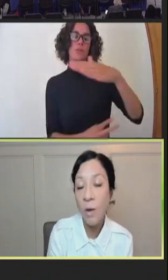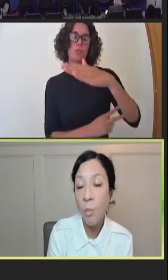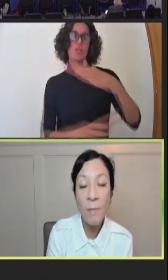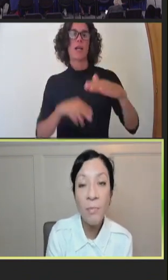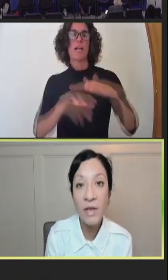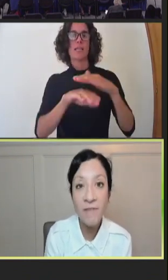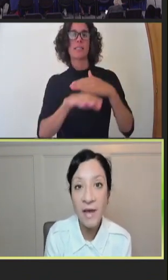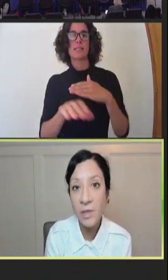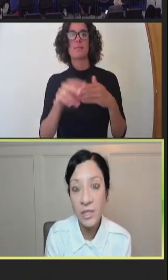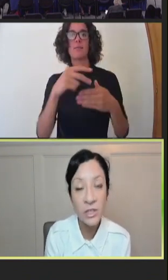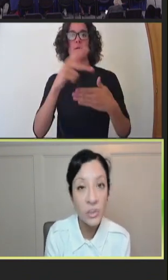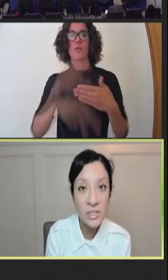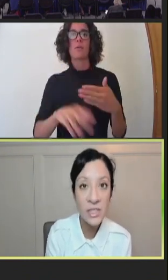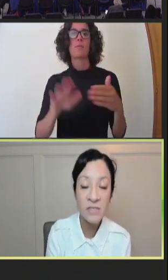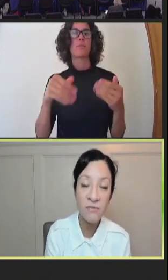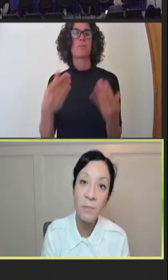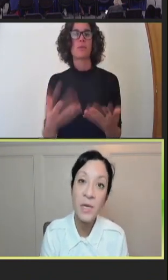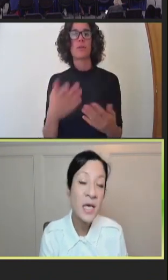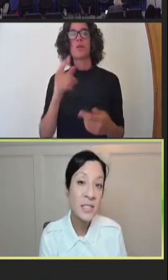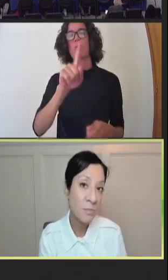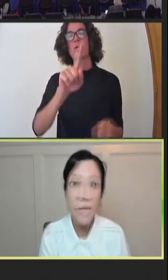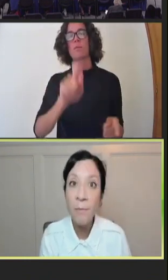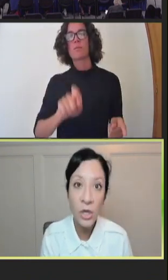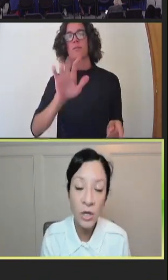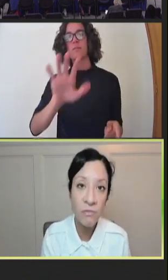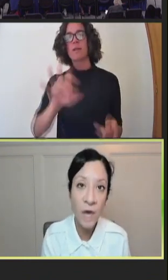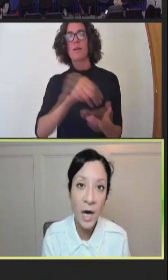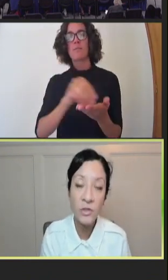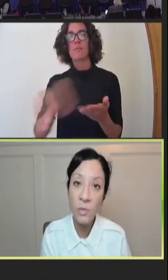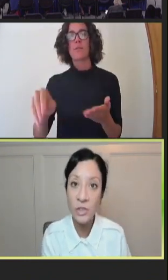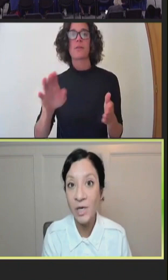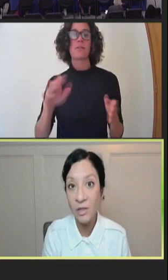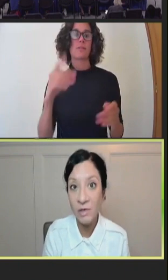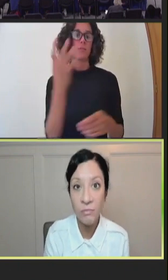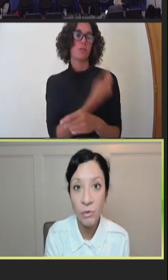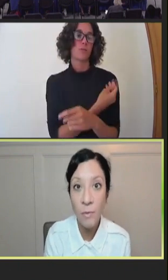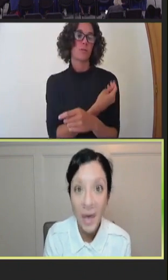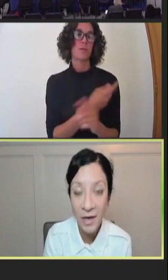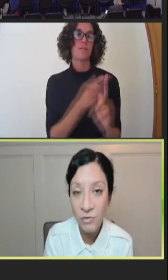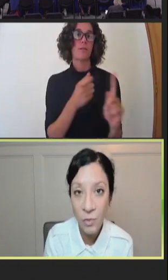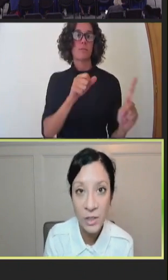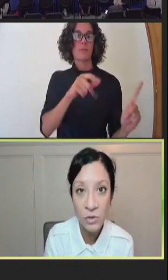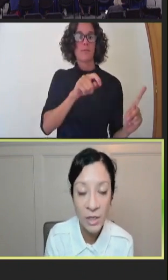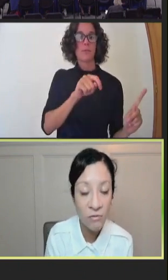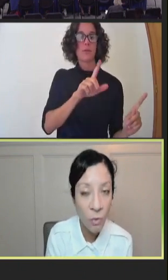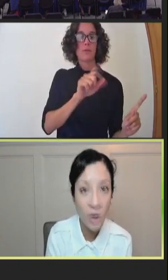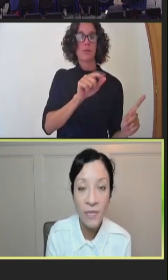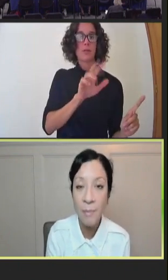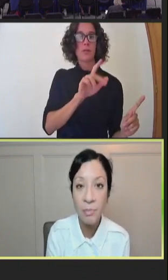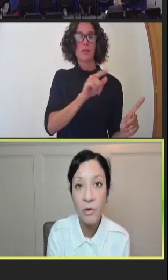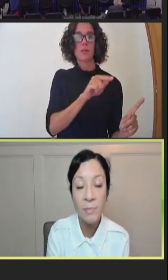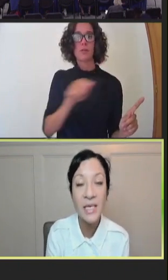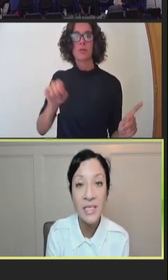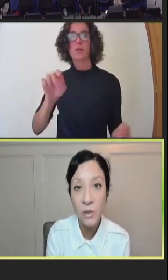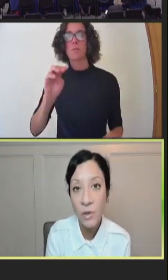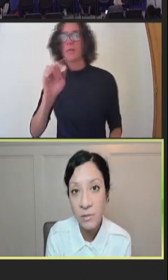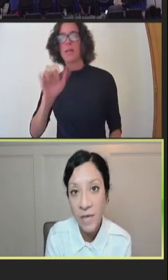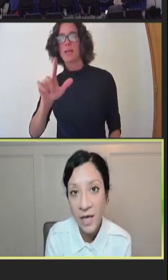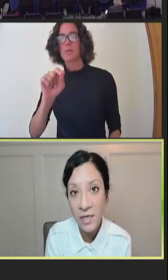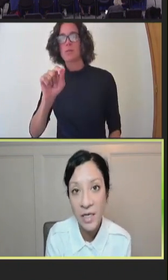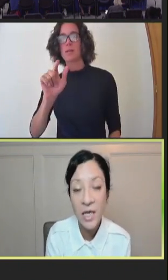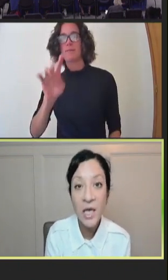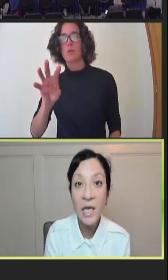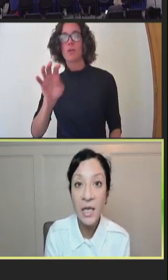provided 1.5 million doses from September of 2023 through May of 2024. And that program is going